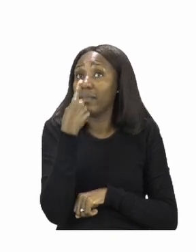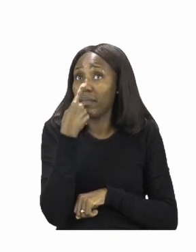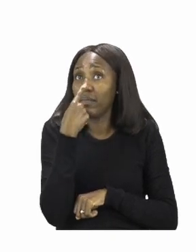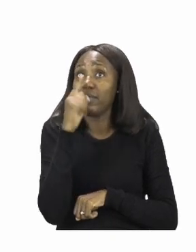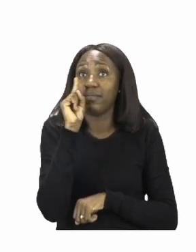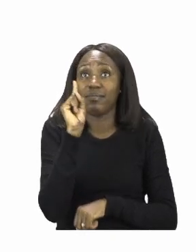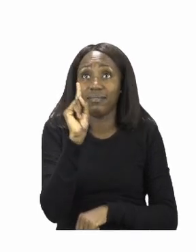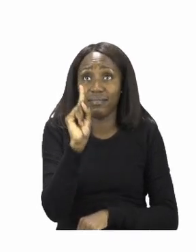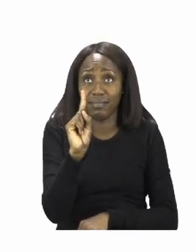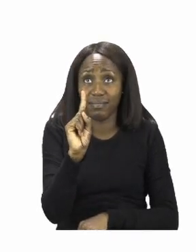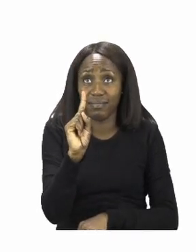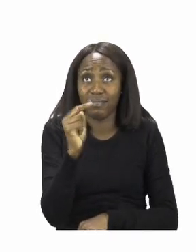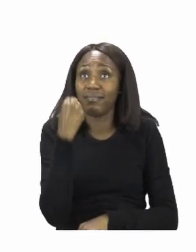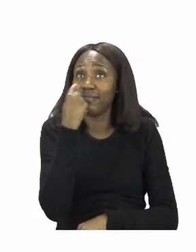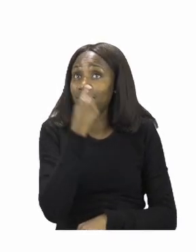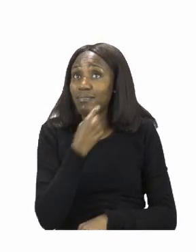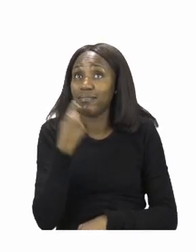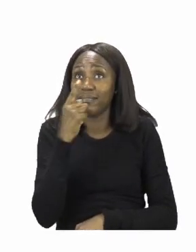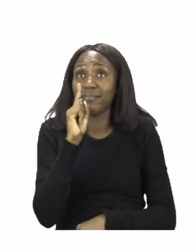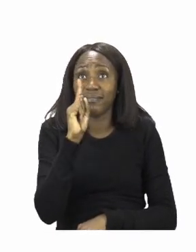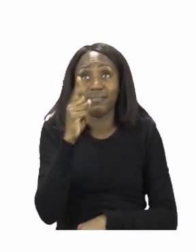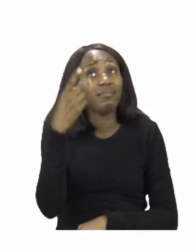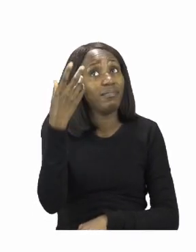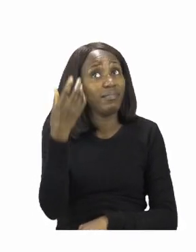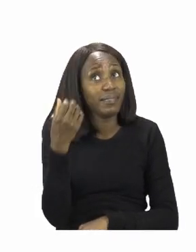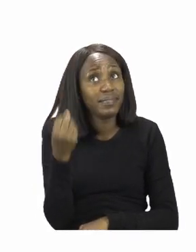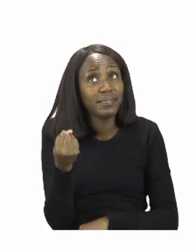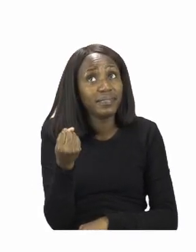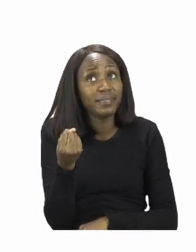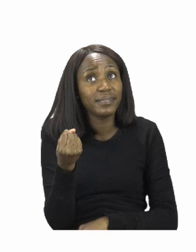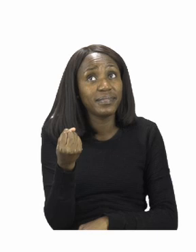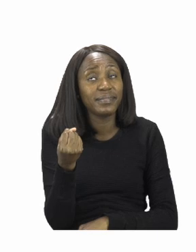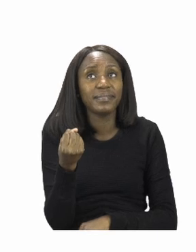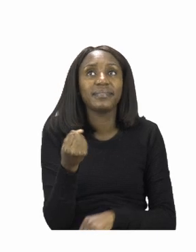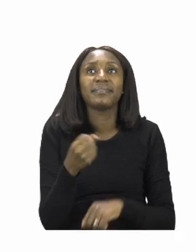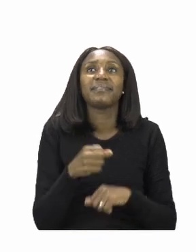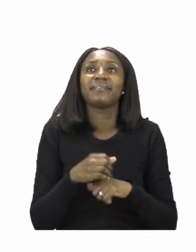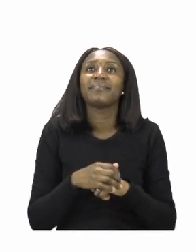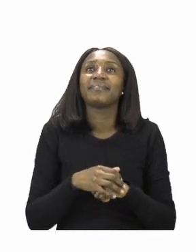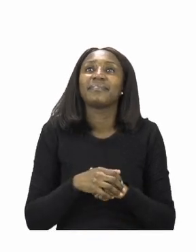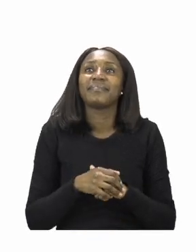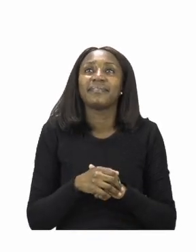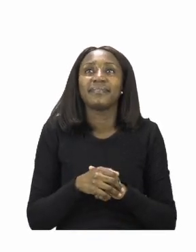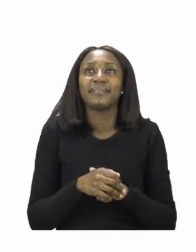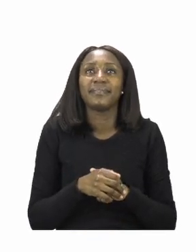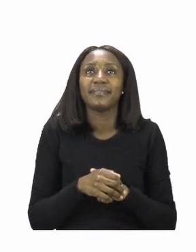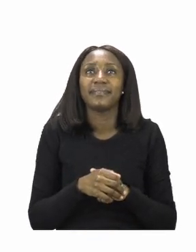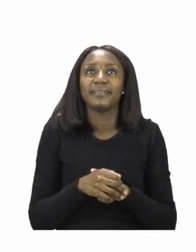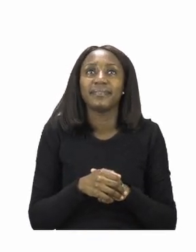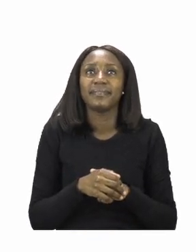I have 1 nose and 1 mouth.